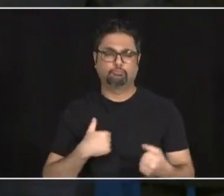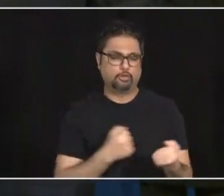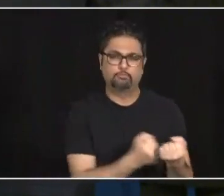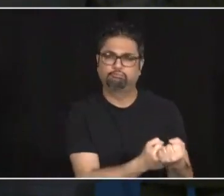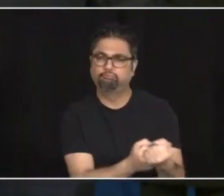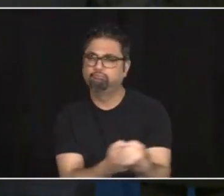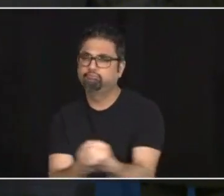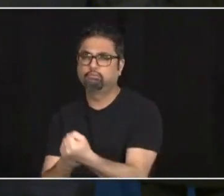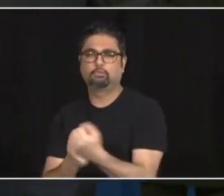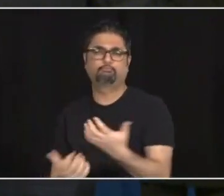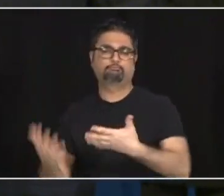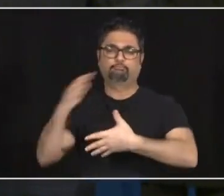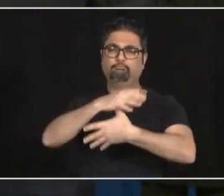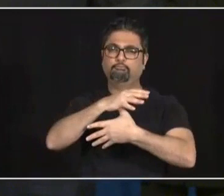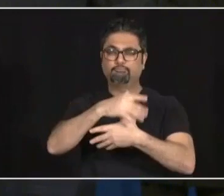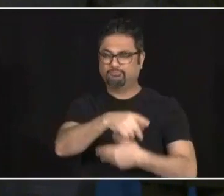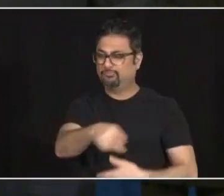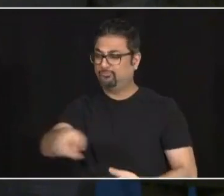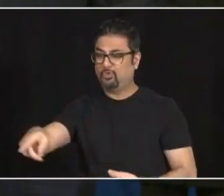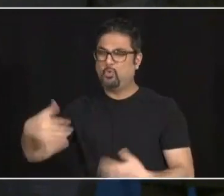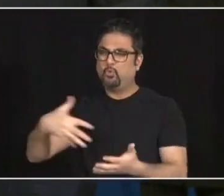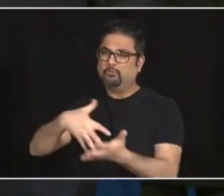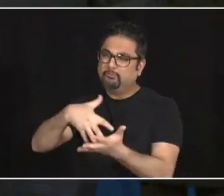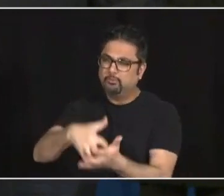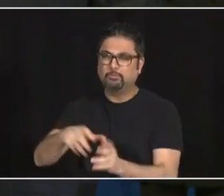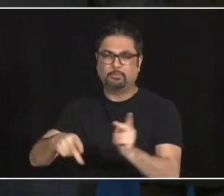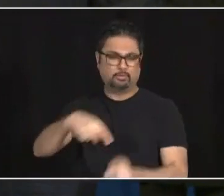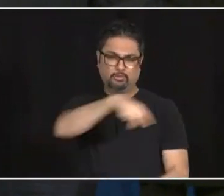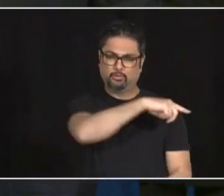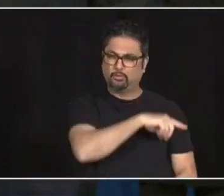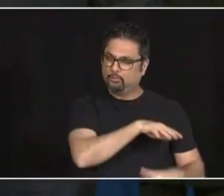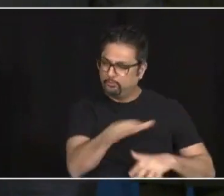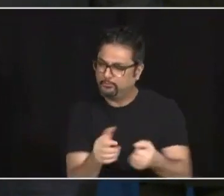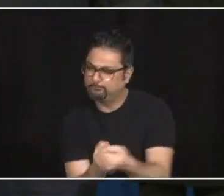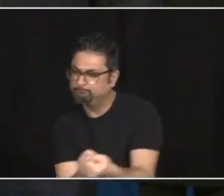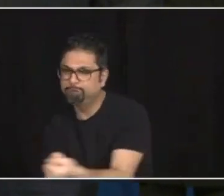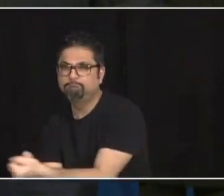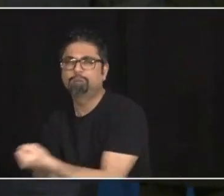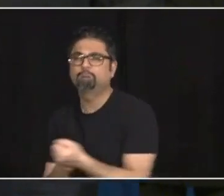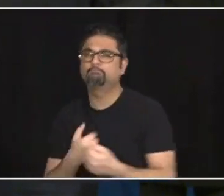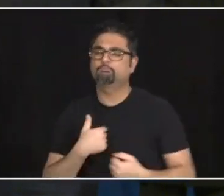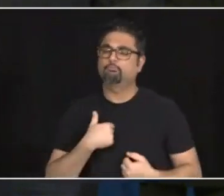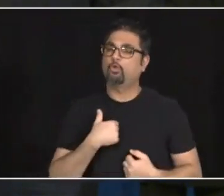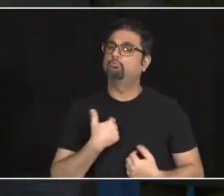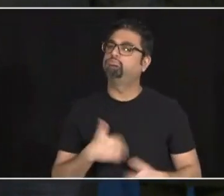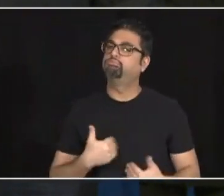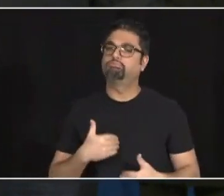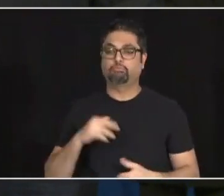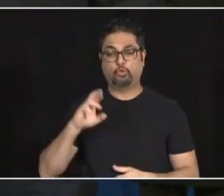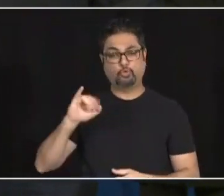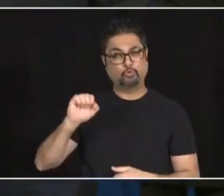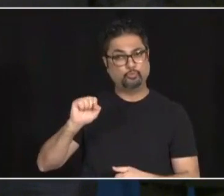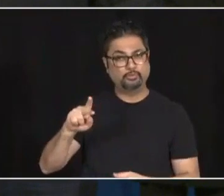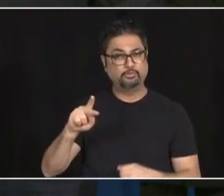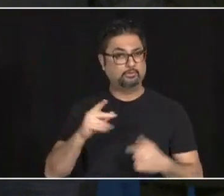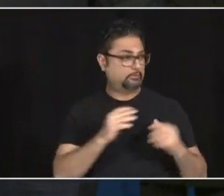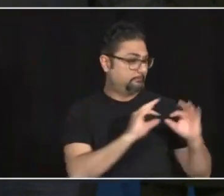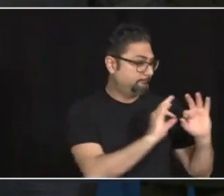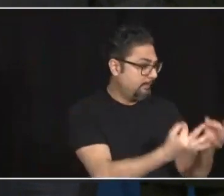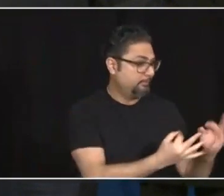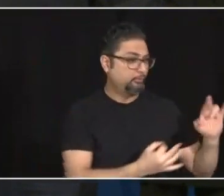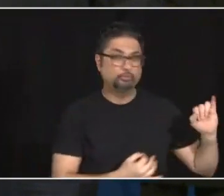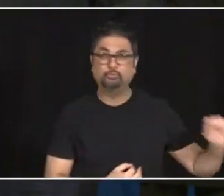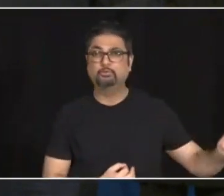communities. They often put themselves and their loved ones at risk. They are saving our lives, and we owe them